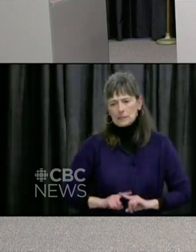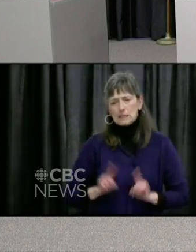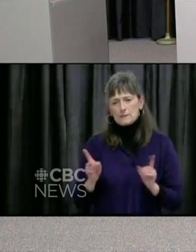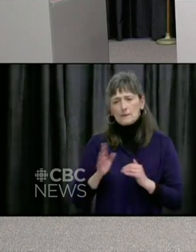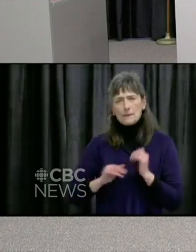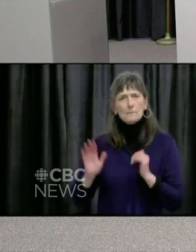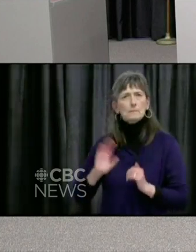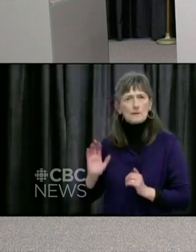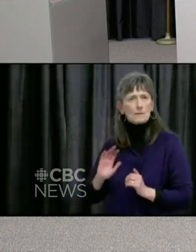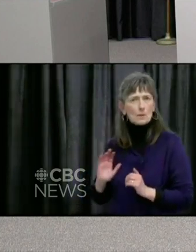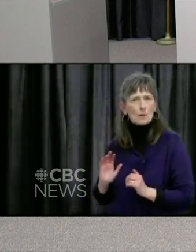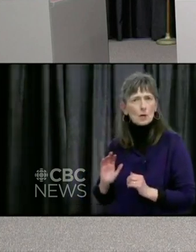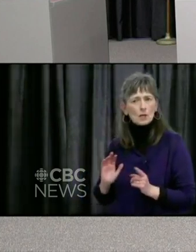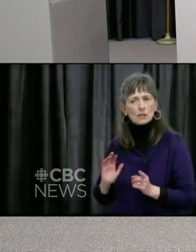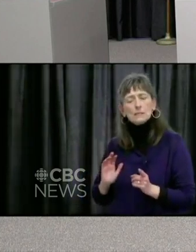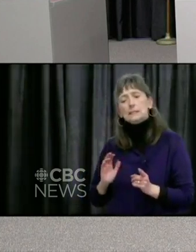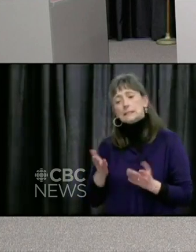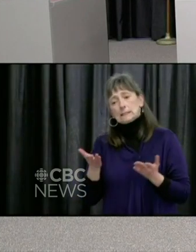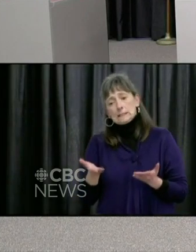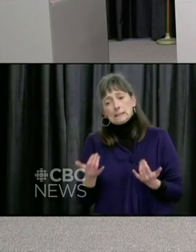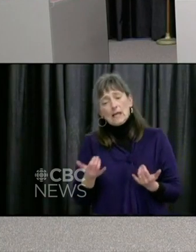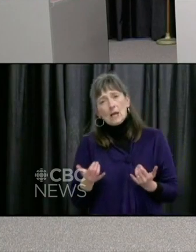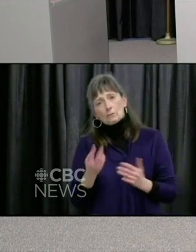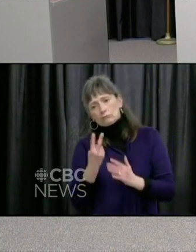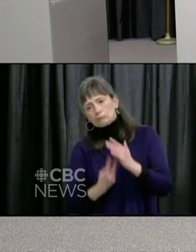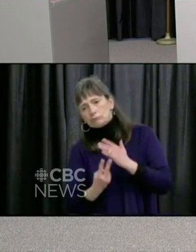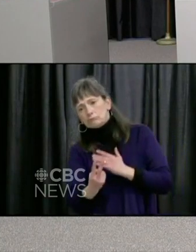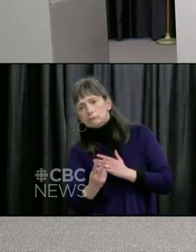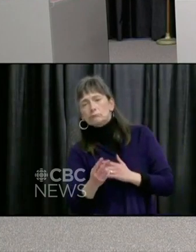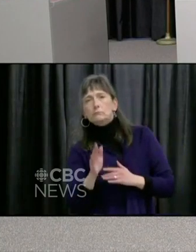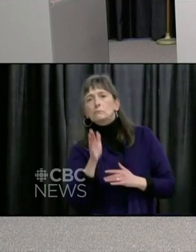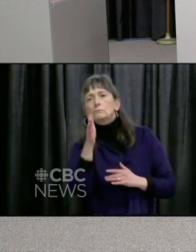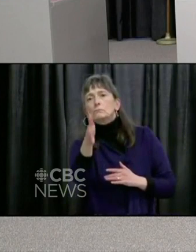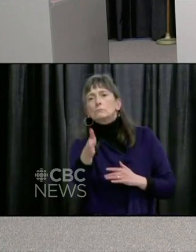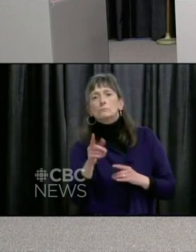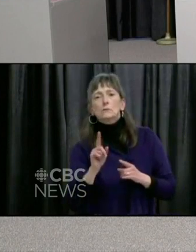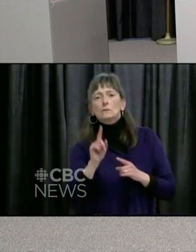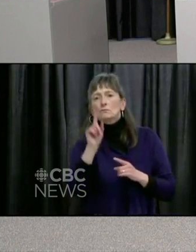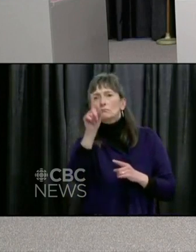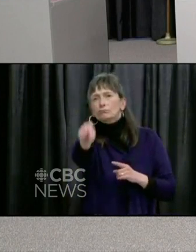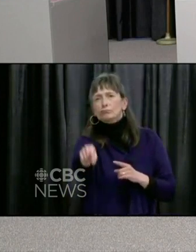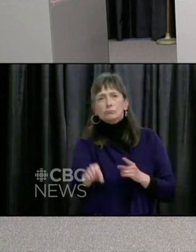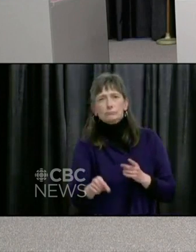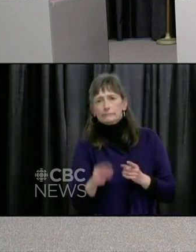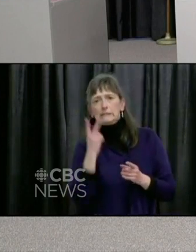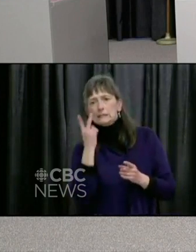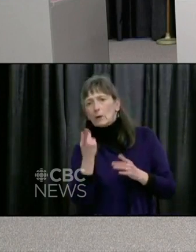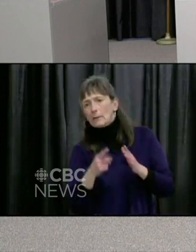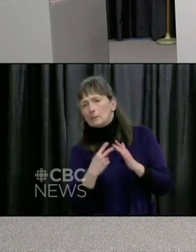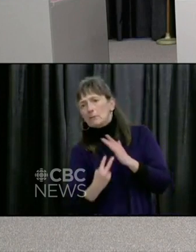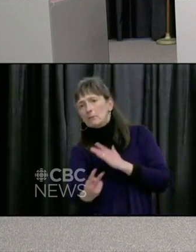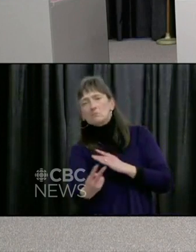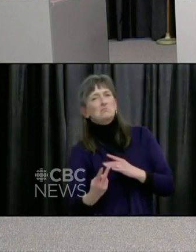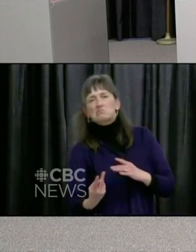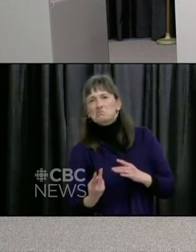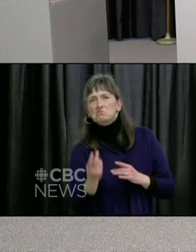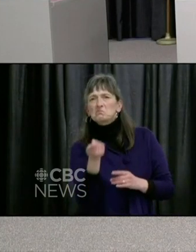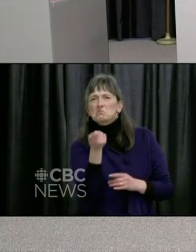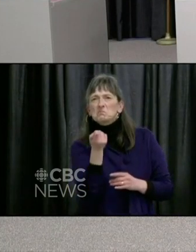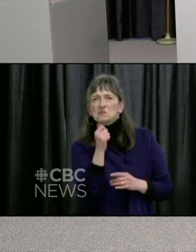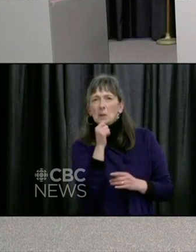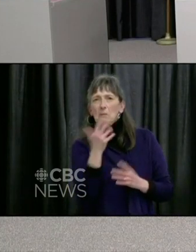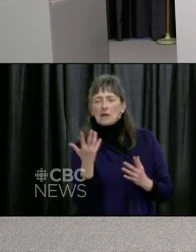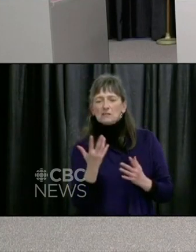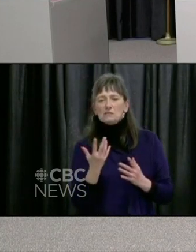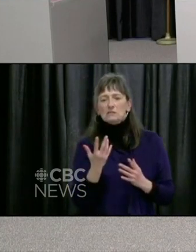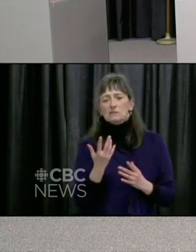very little in terms of long-term forecasting, other than the one scenario with R0 of 1.2.